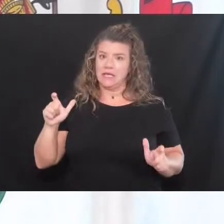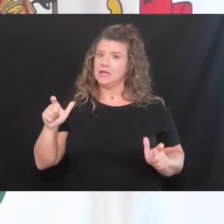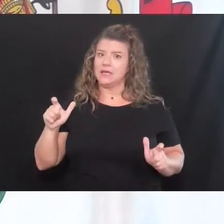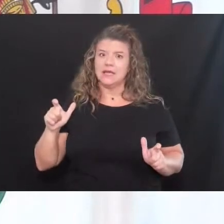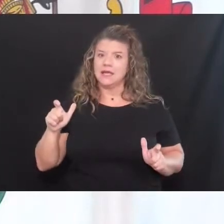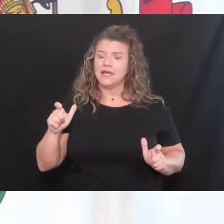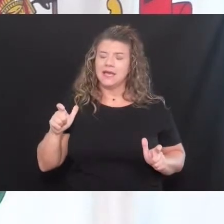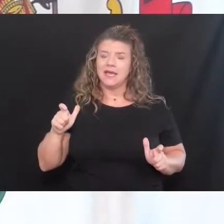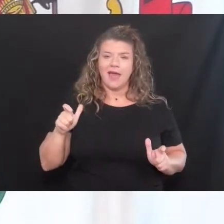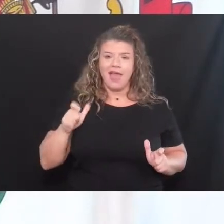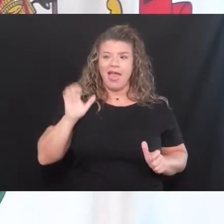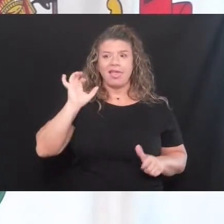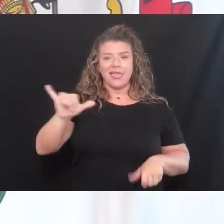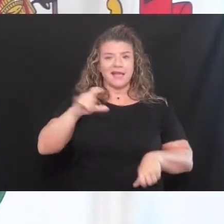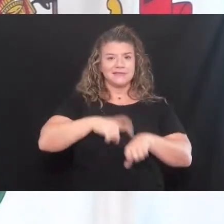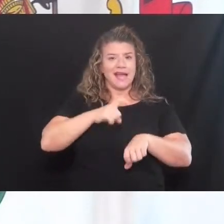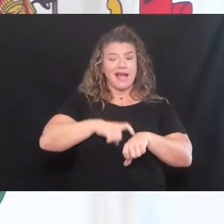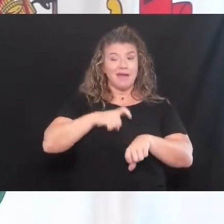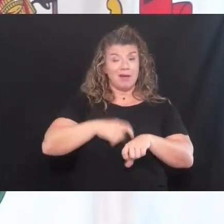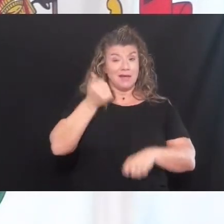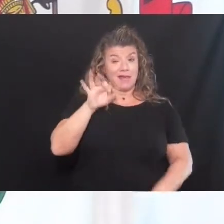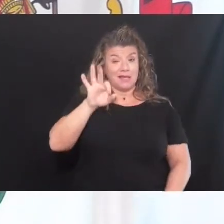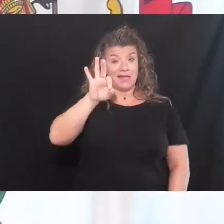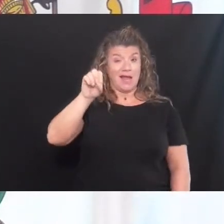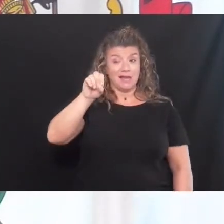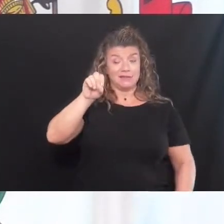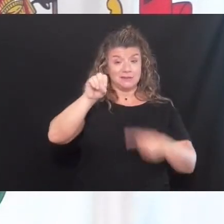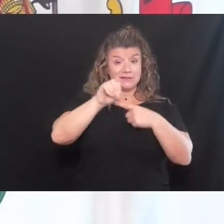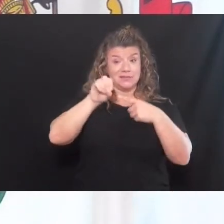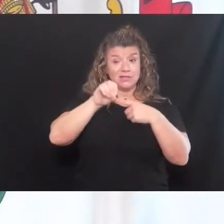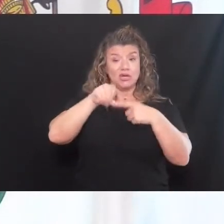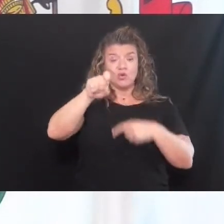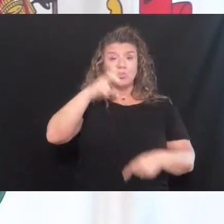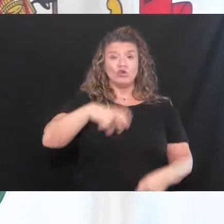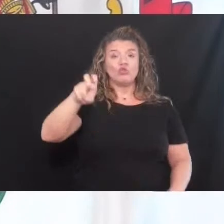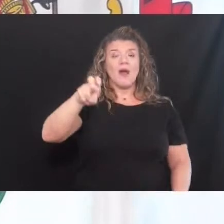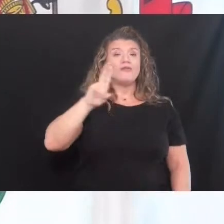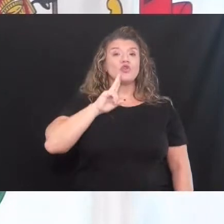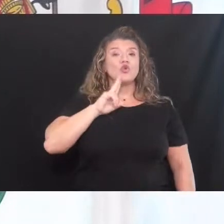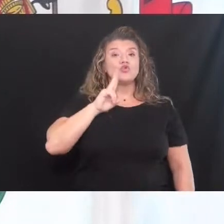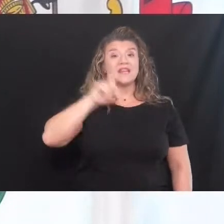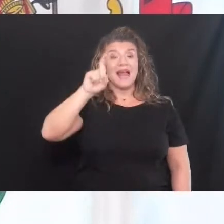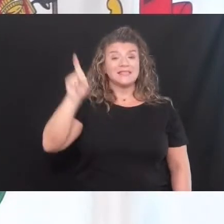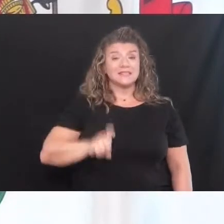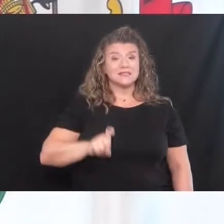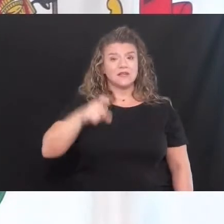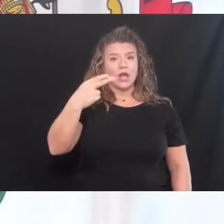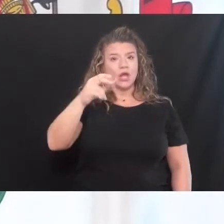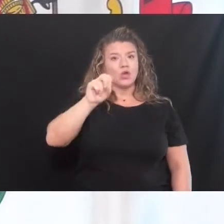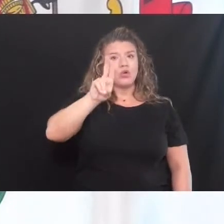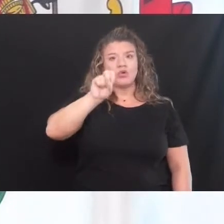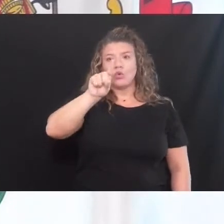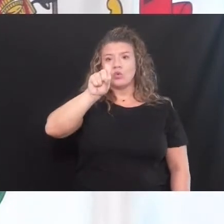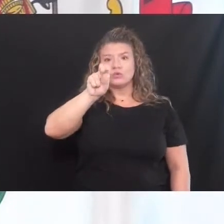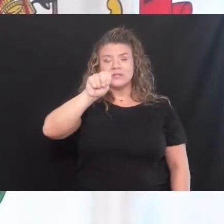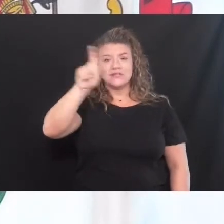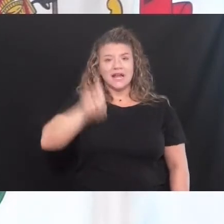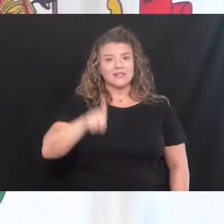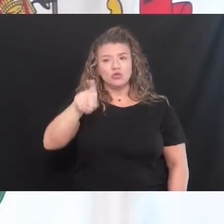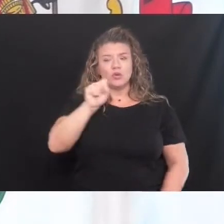could absolutely, at the time in the 1990s, I said you could travel to Houston, Texas, and you could talk about the oil